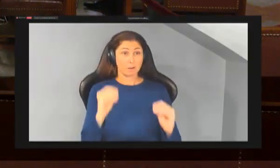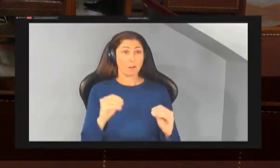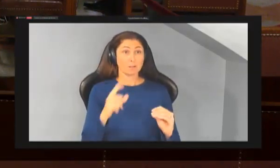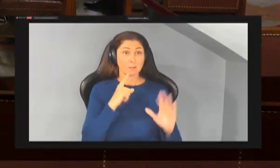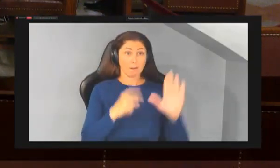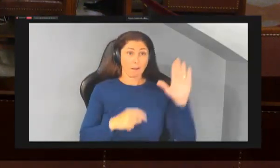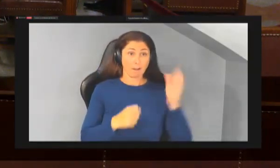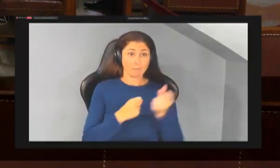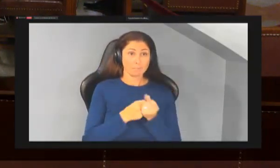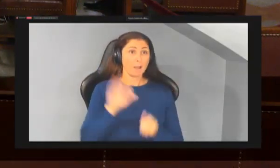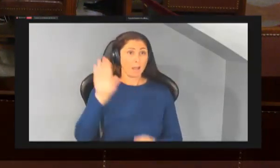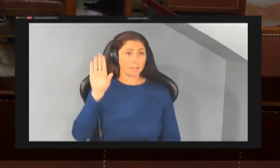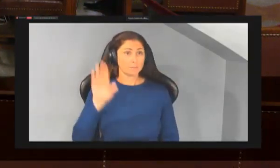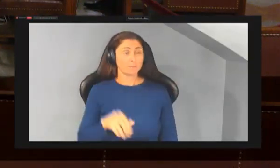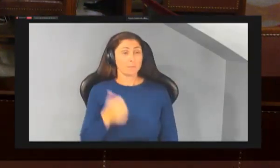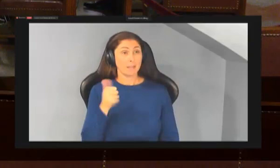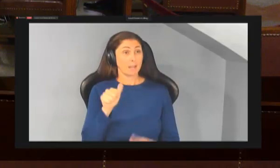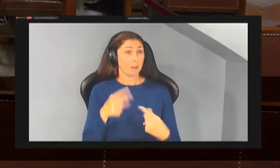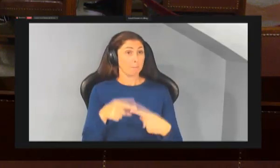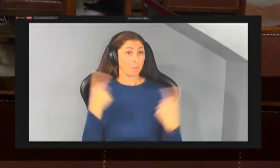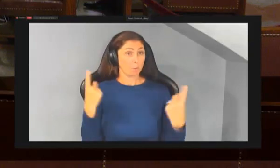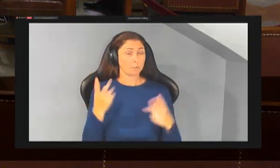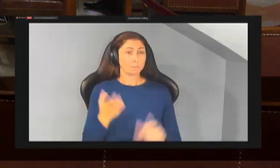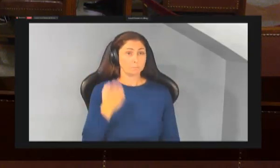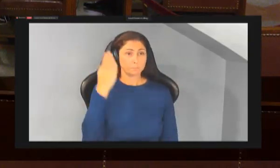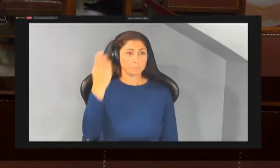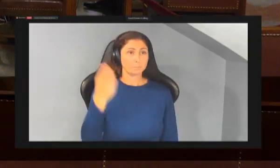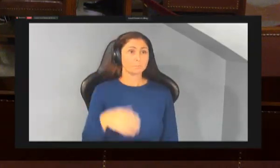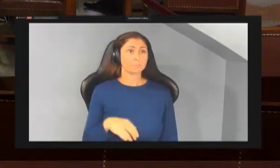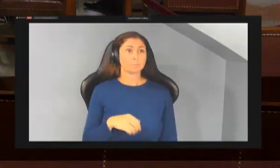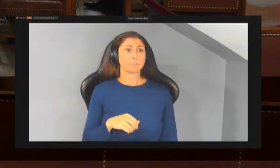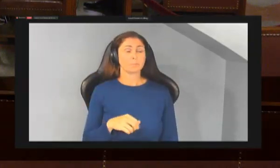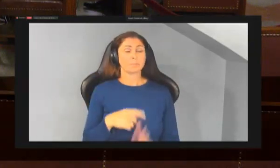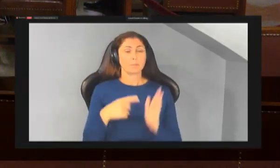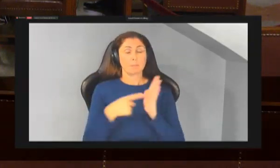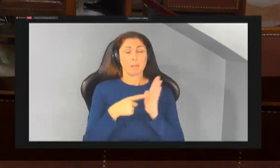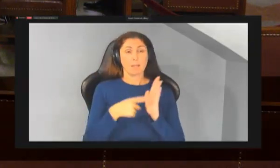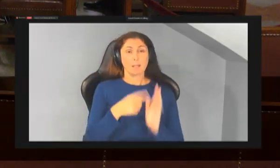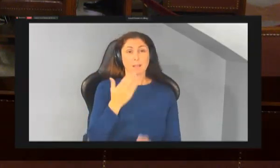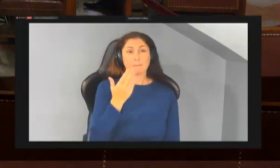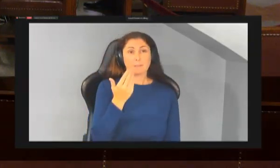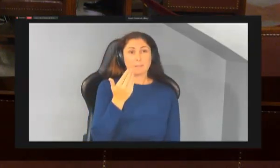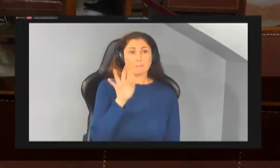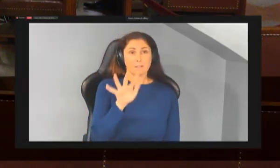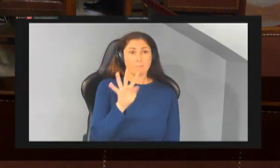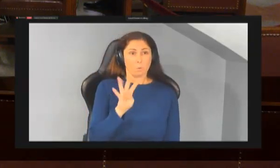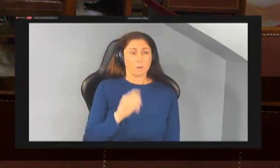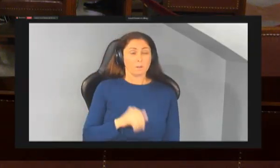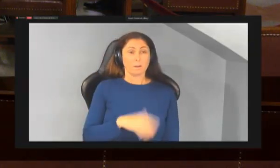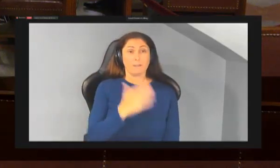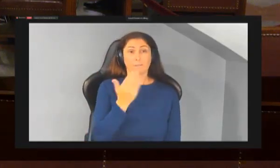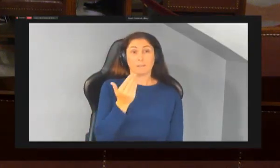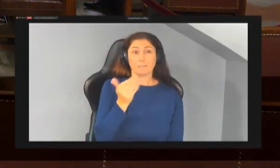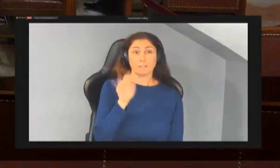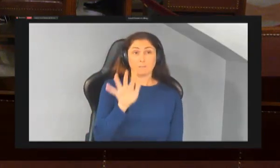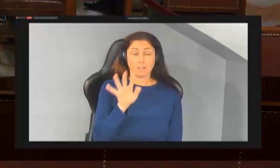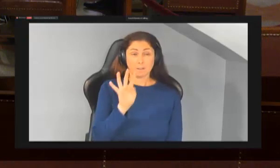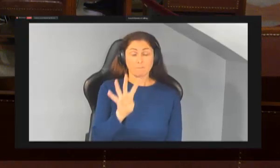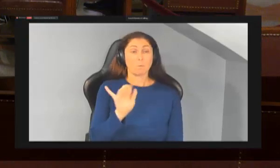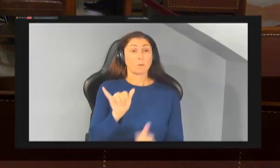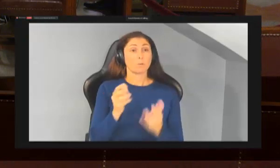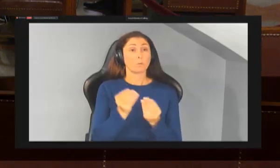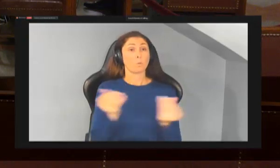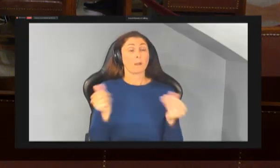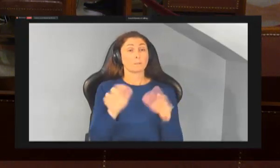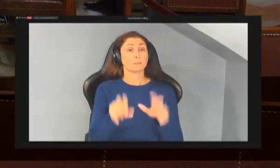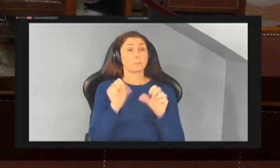aye. Aye. Any opposed? Affirmative recommendation. Bill 1554. Bill 1554, resolution adopting